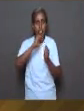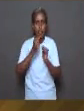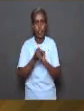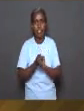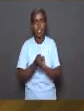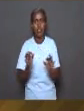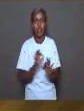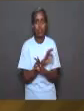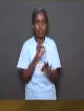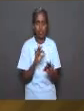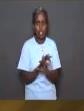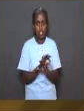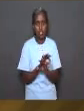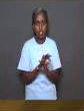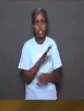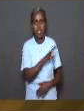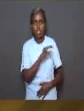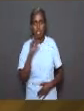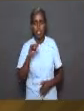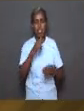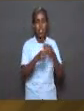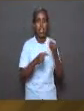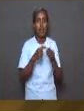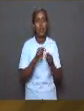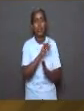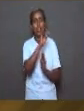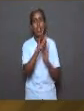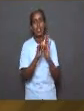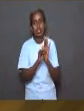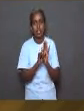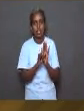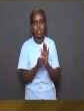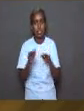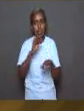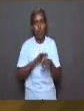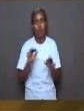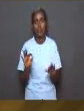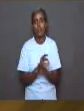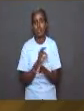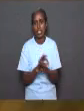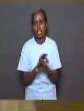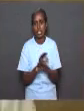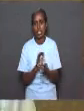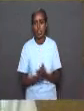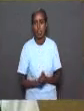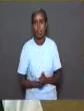inversion of functions and about identity on